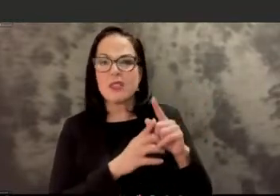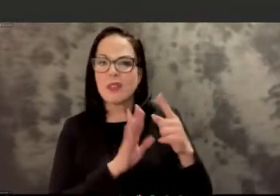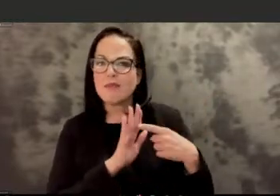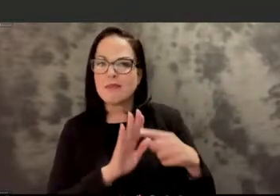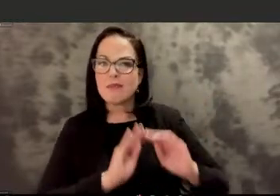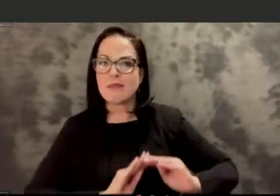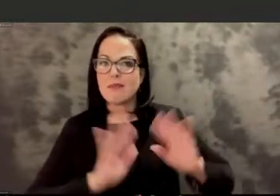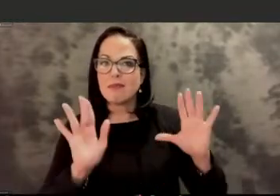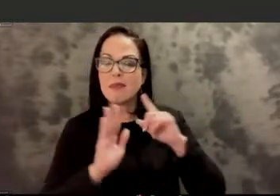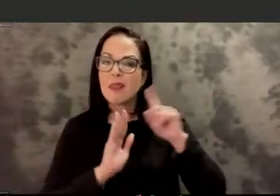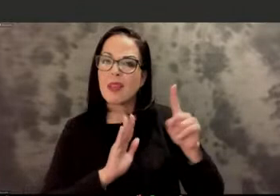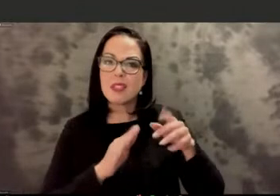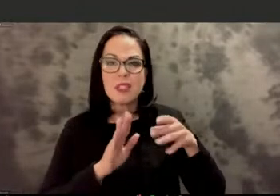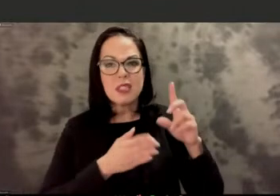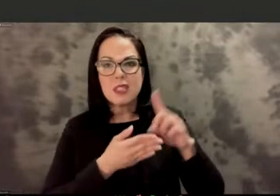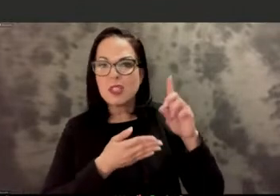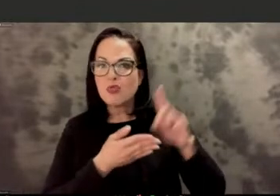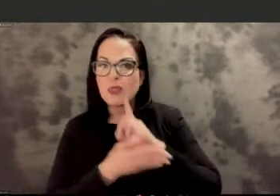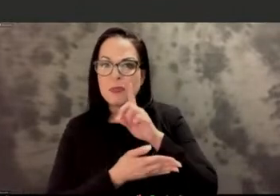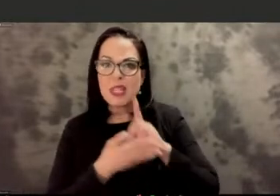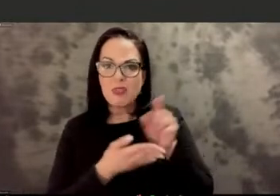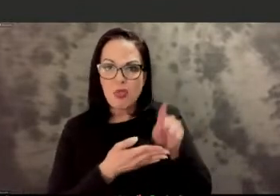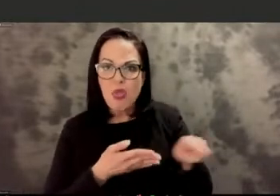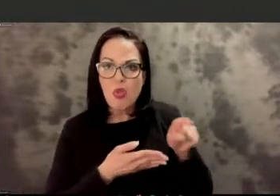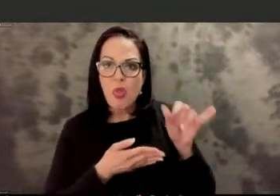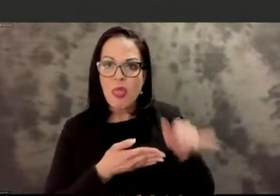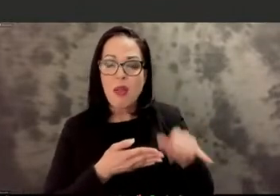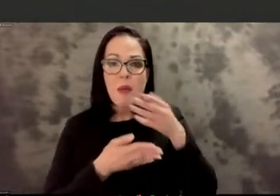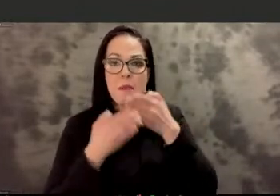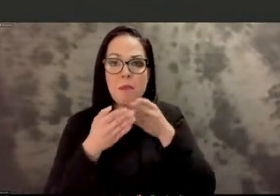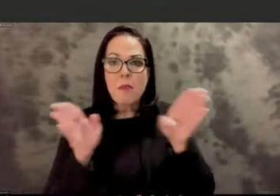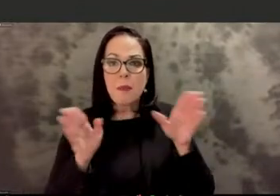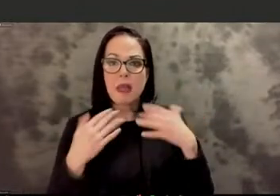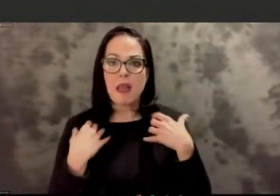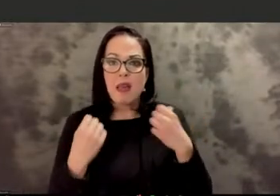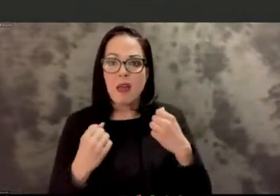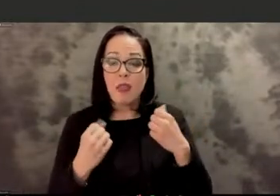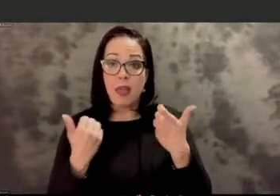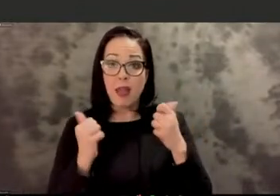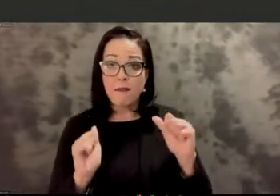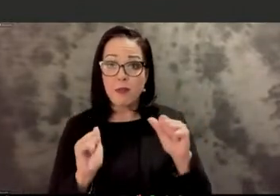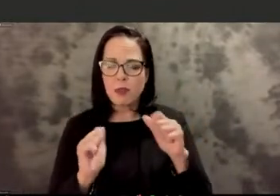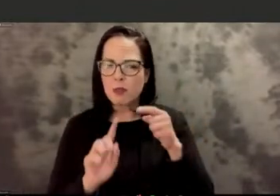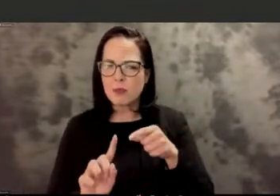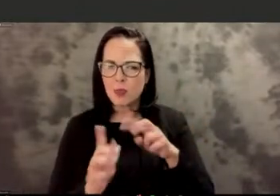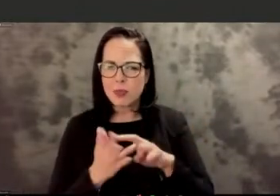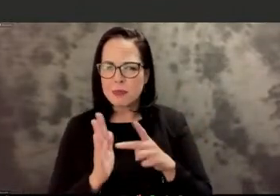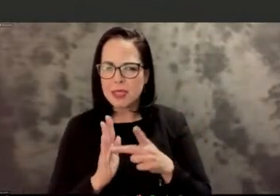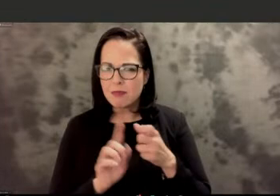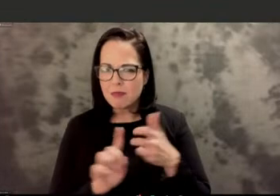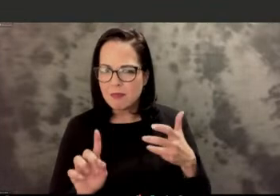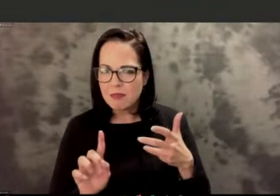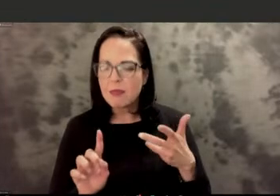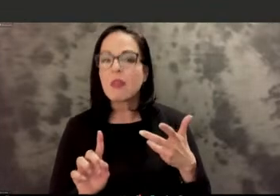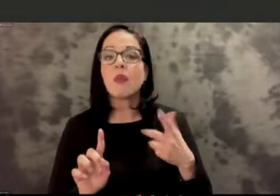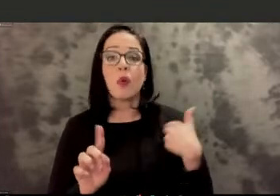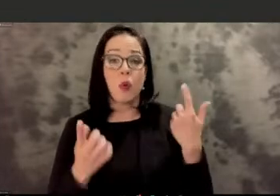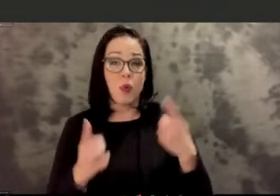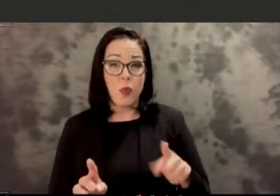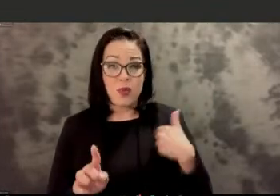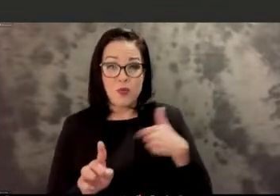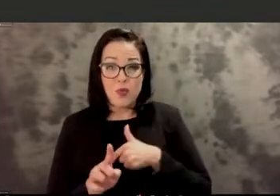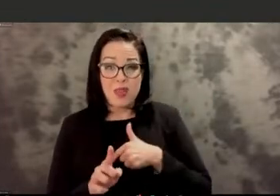Asian American, Native Hawaiian Pacific Islanders in public health efforts. And what do I mean by this? When we